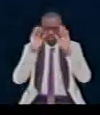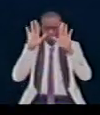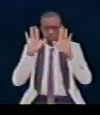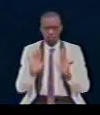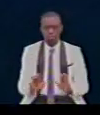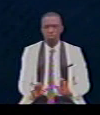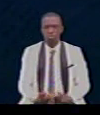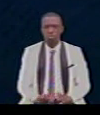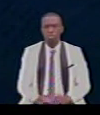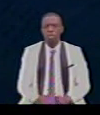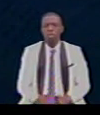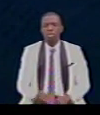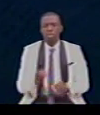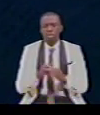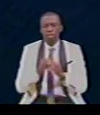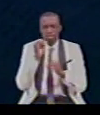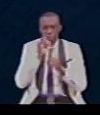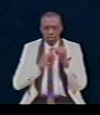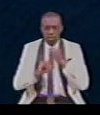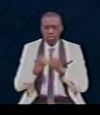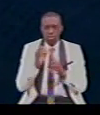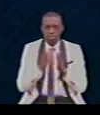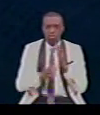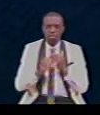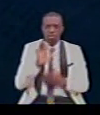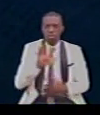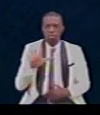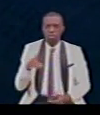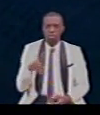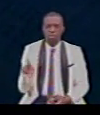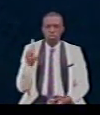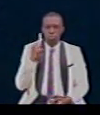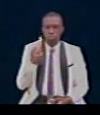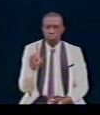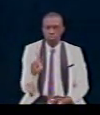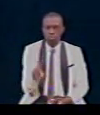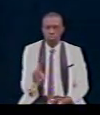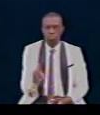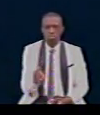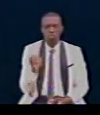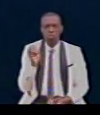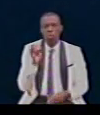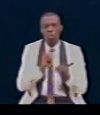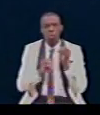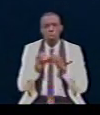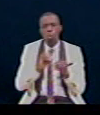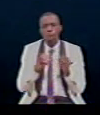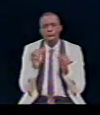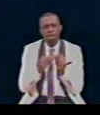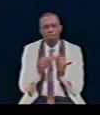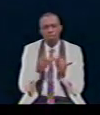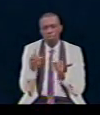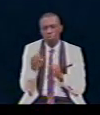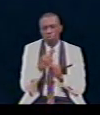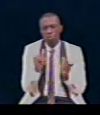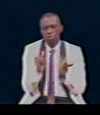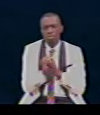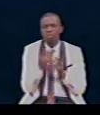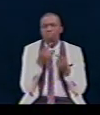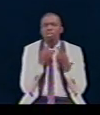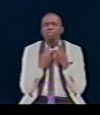Isaiah chapter 55, I'm reading from verse 1. It says, "Oh, everyone that